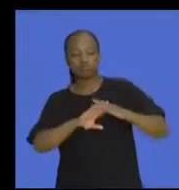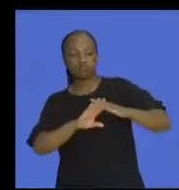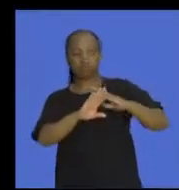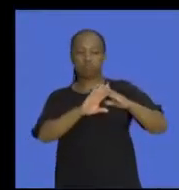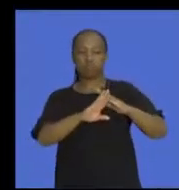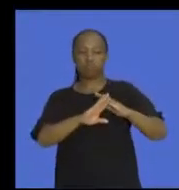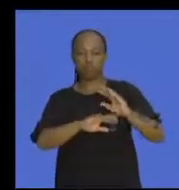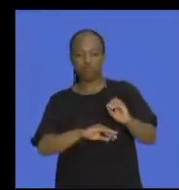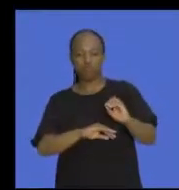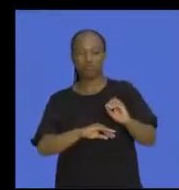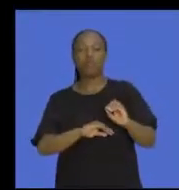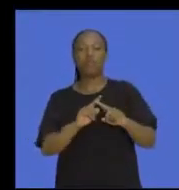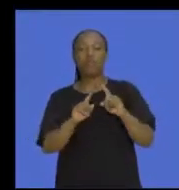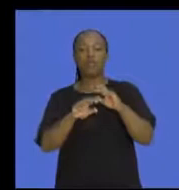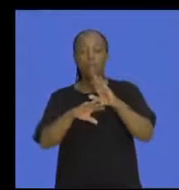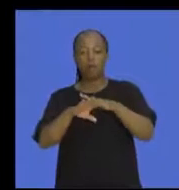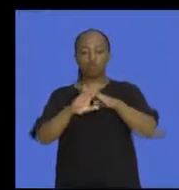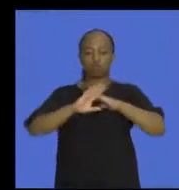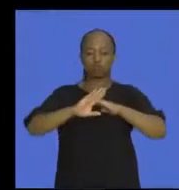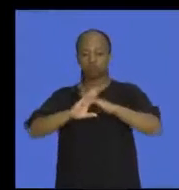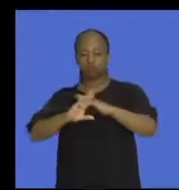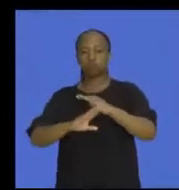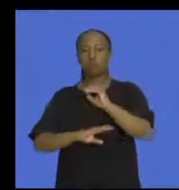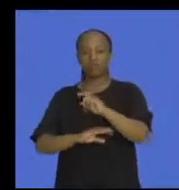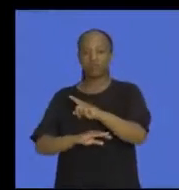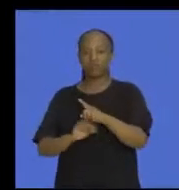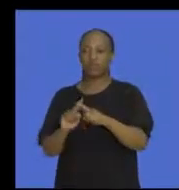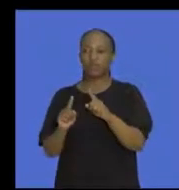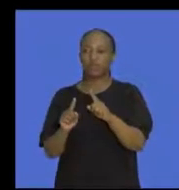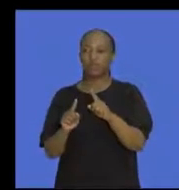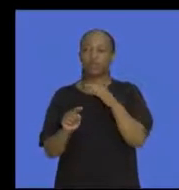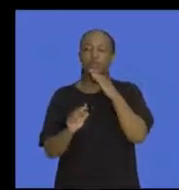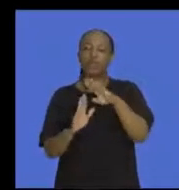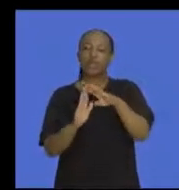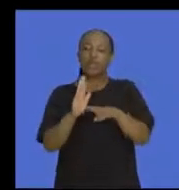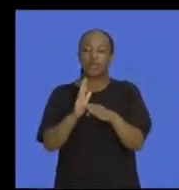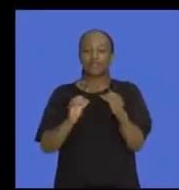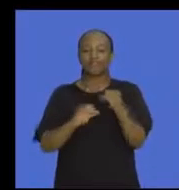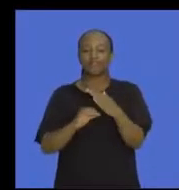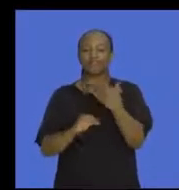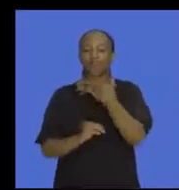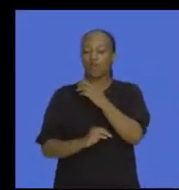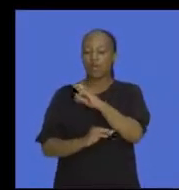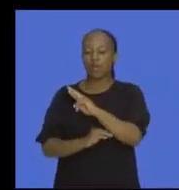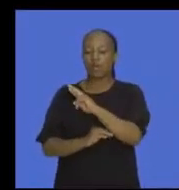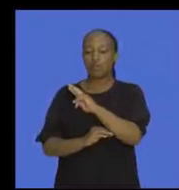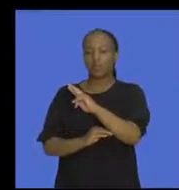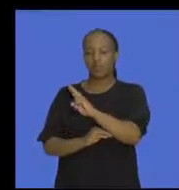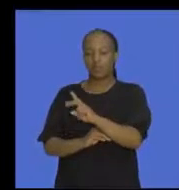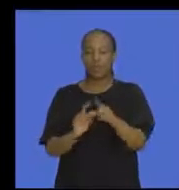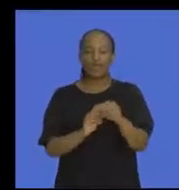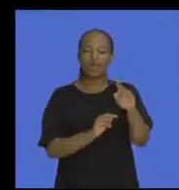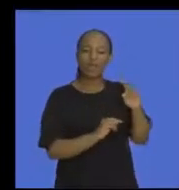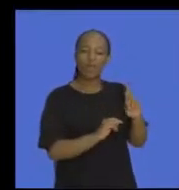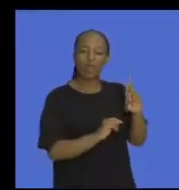of charge, there is actually greater resistance. So hence we have got lesser current in R2